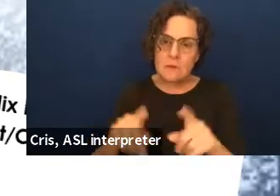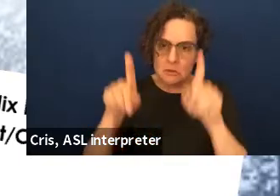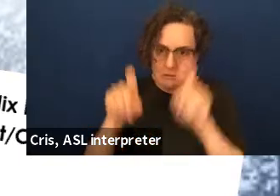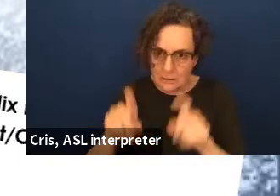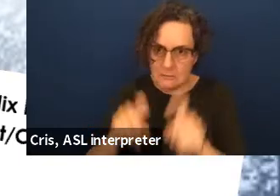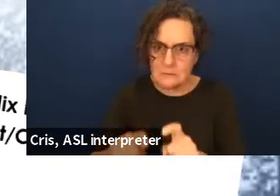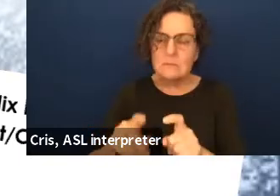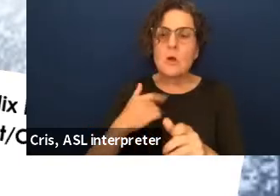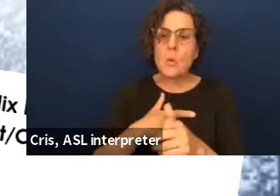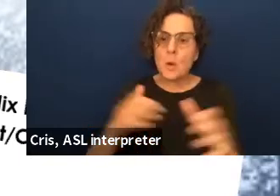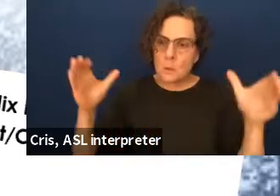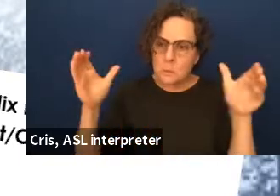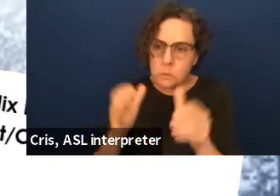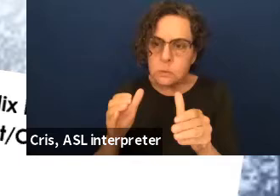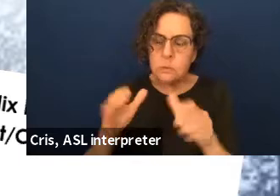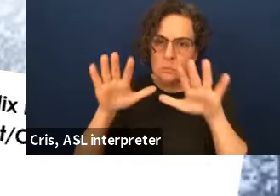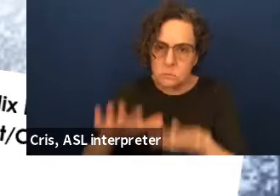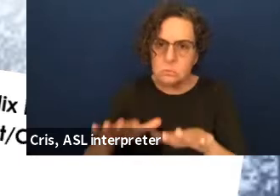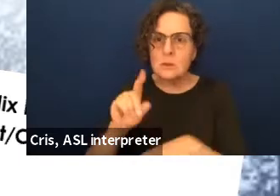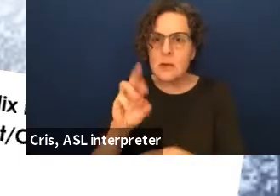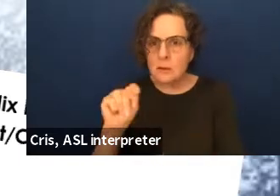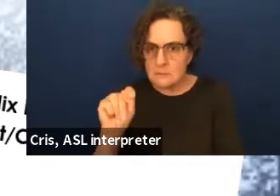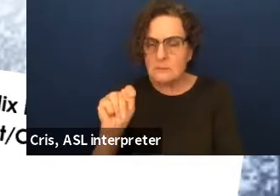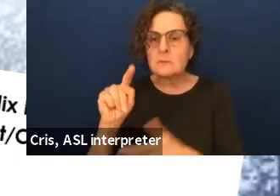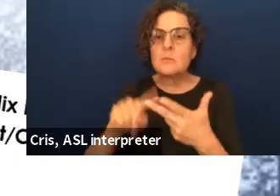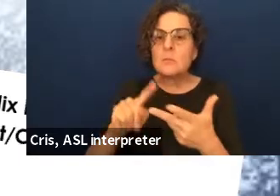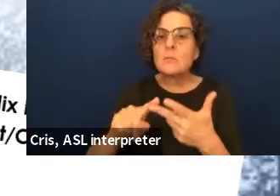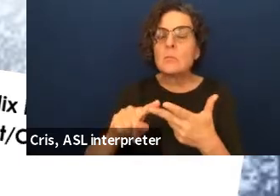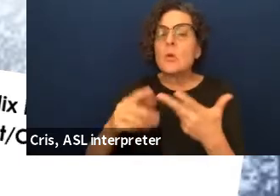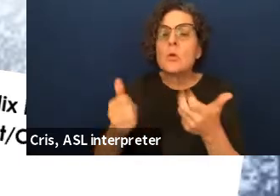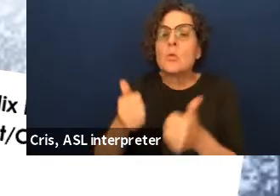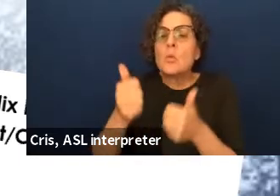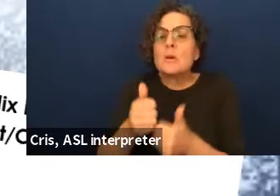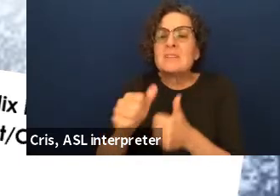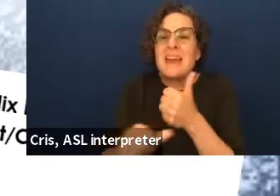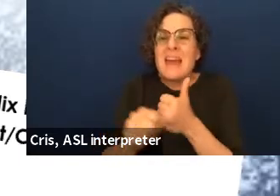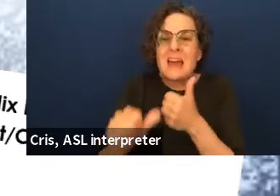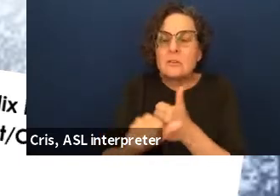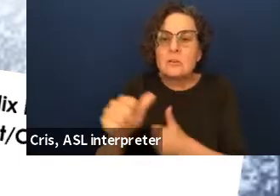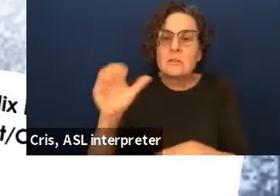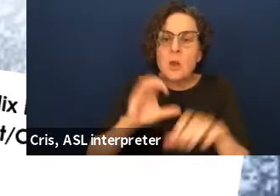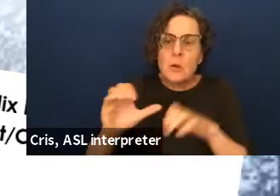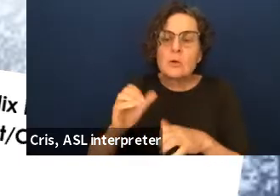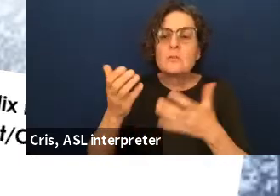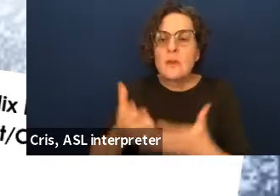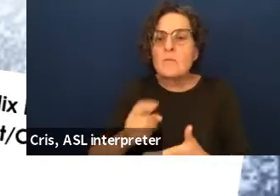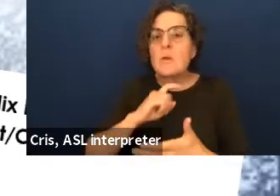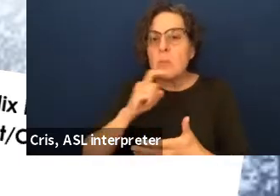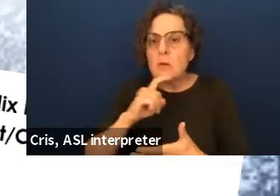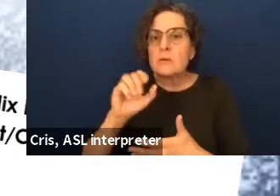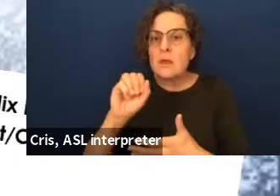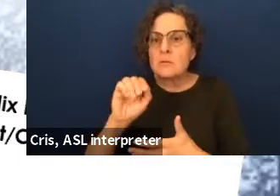for it, what hazardous wastes were taken off the site and where they went to,